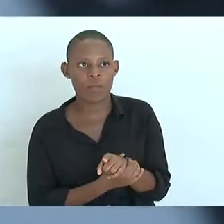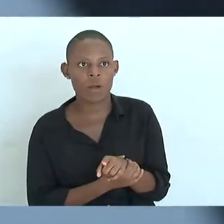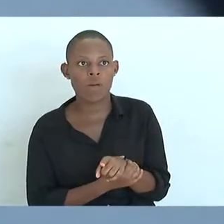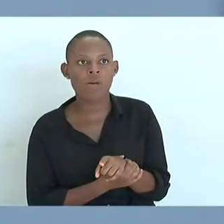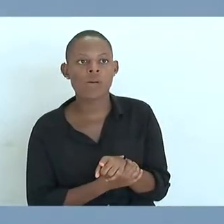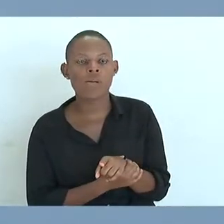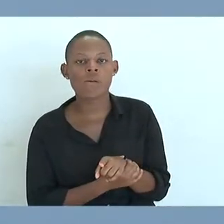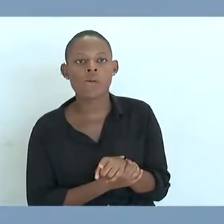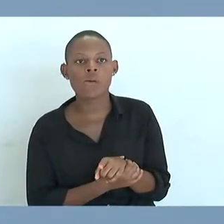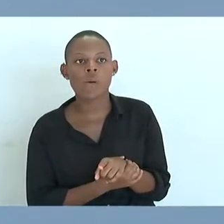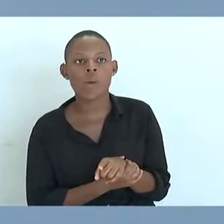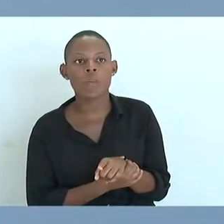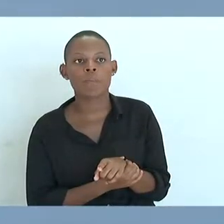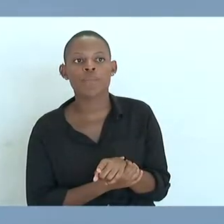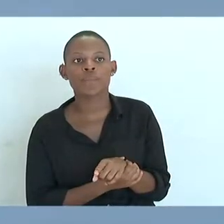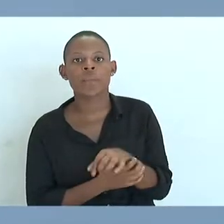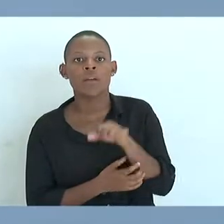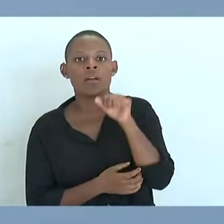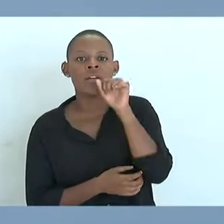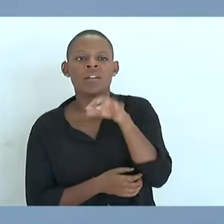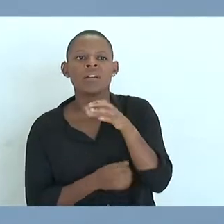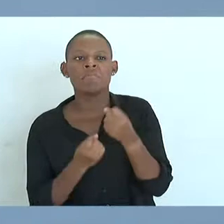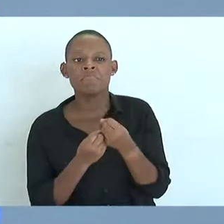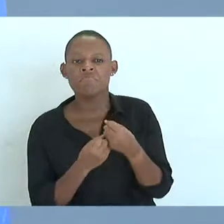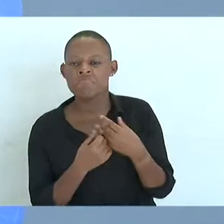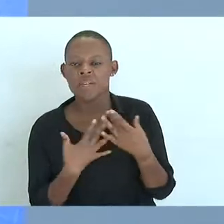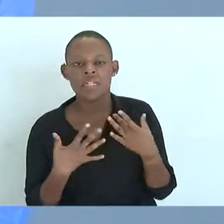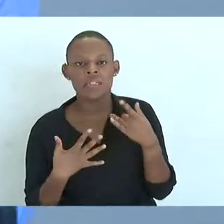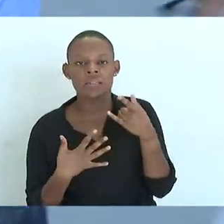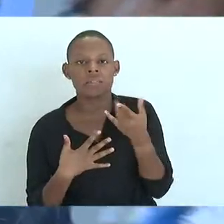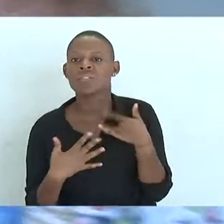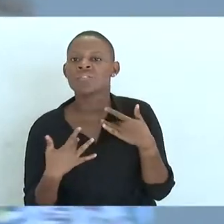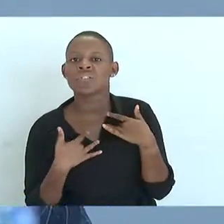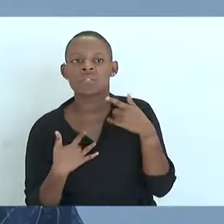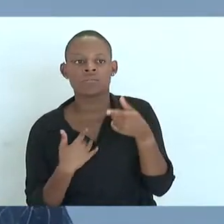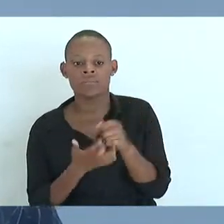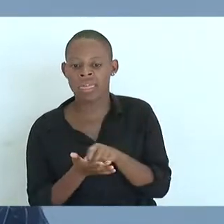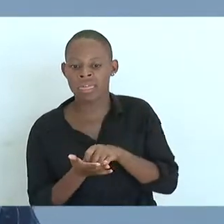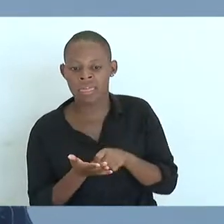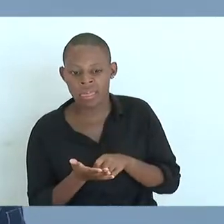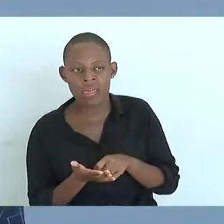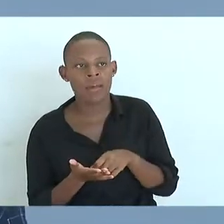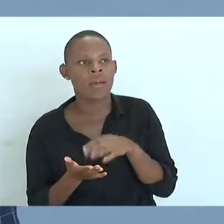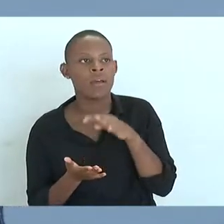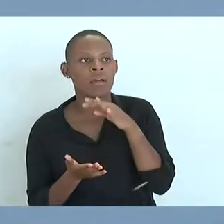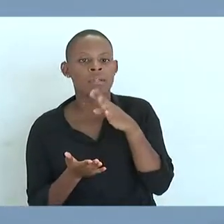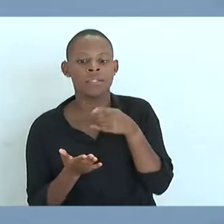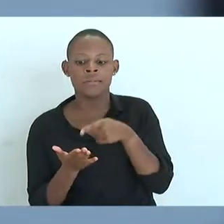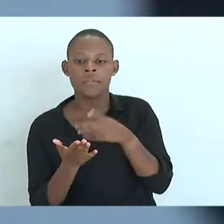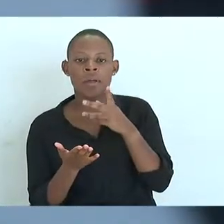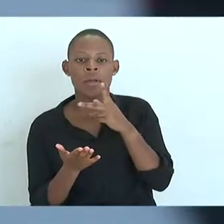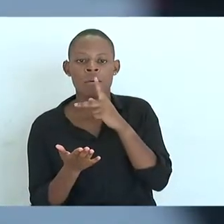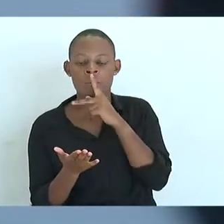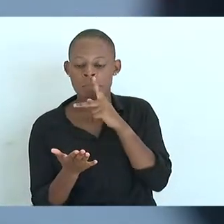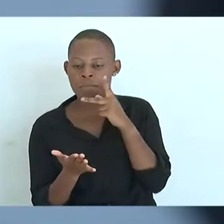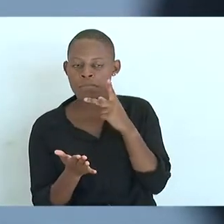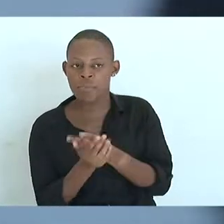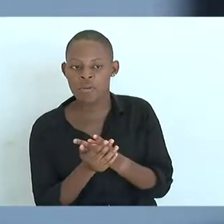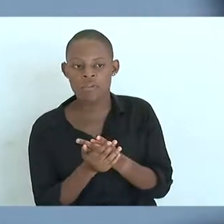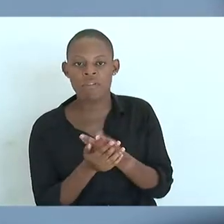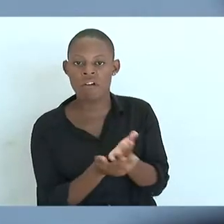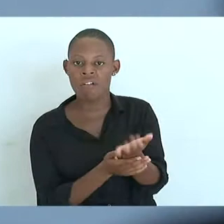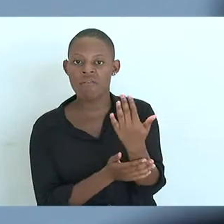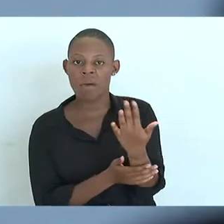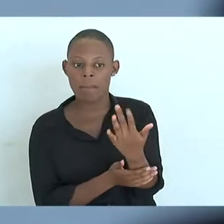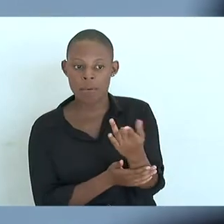But many claims came true to non-Griquas. They got their right, and they got proof of title deeds, and they meet the